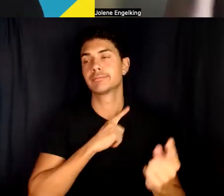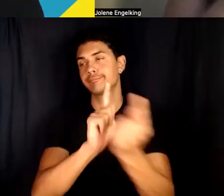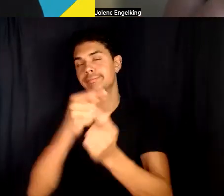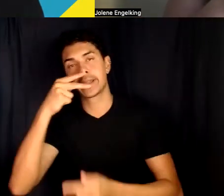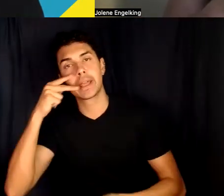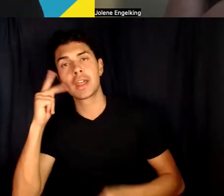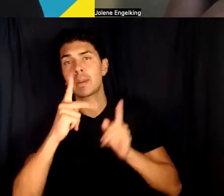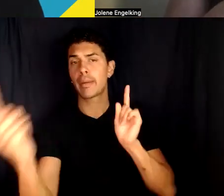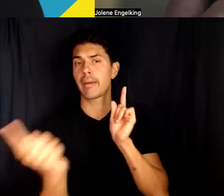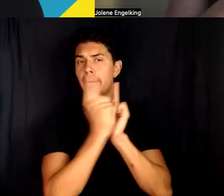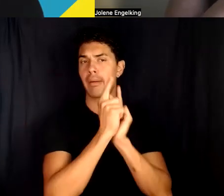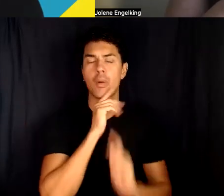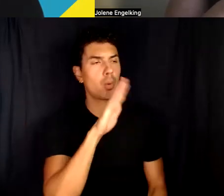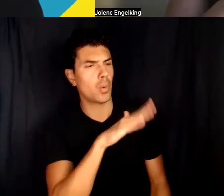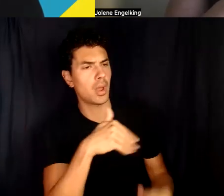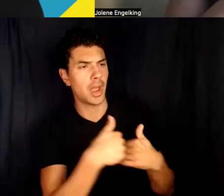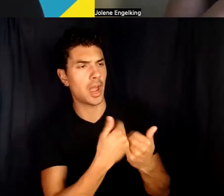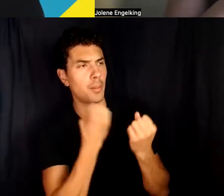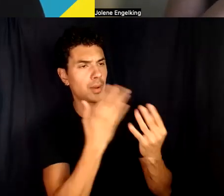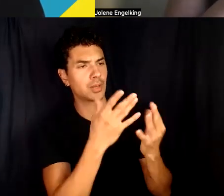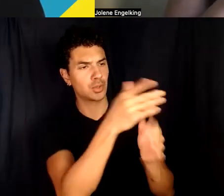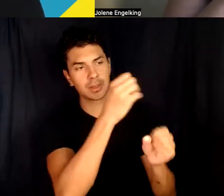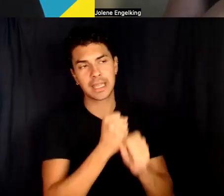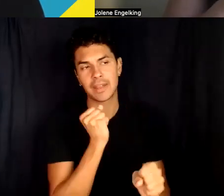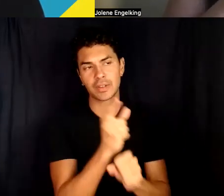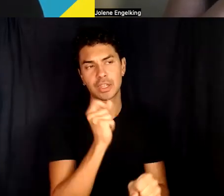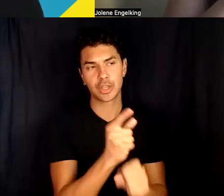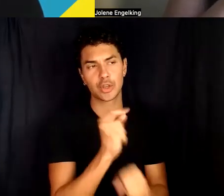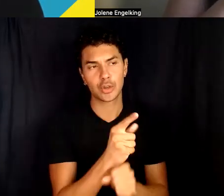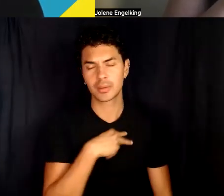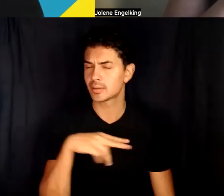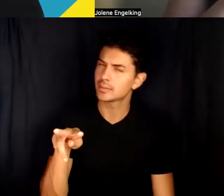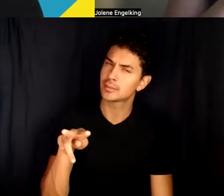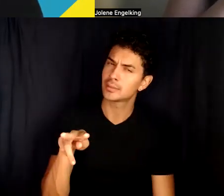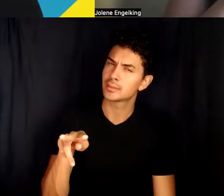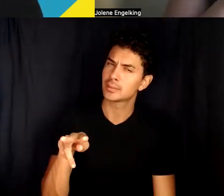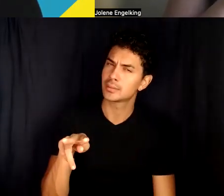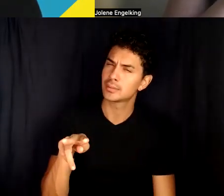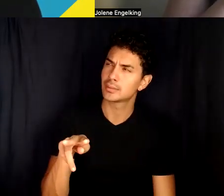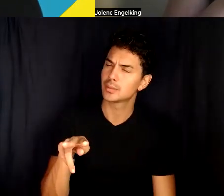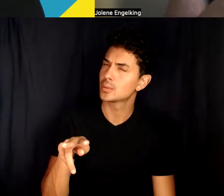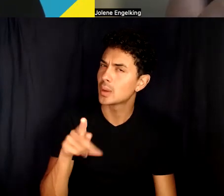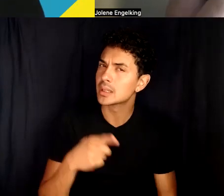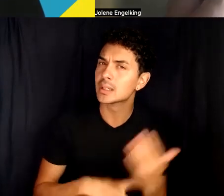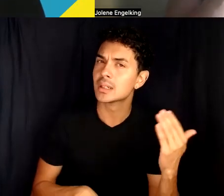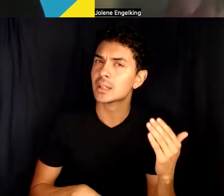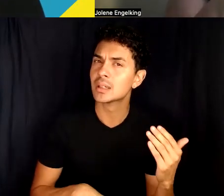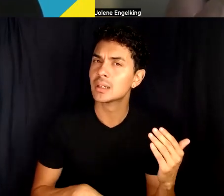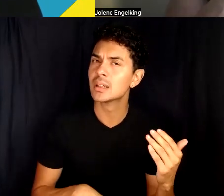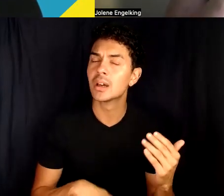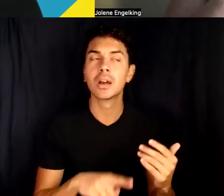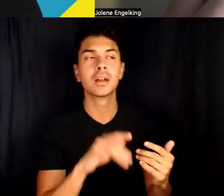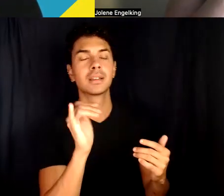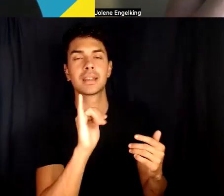would be like, oh, so how much do you get per year? Assuming that everybody who's Native gets some sort of per cap or